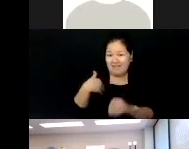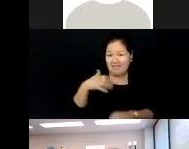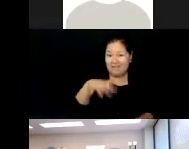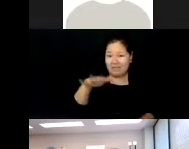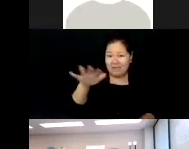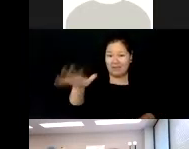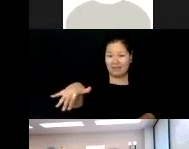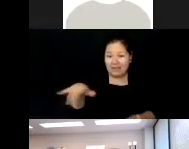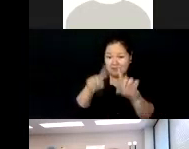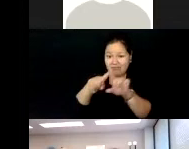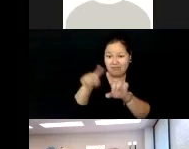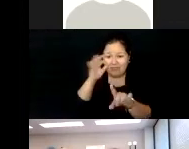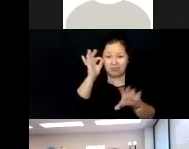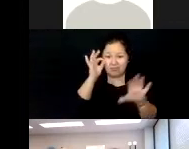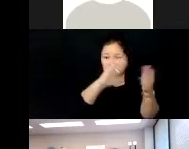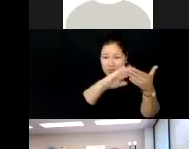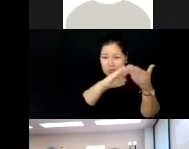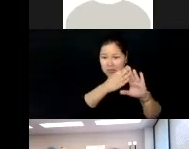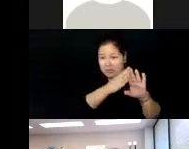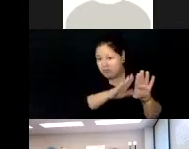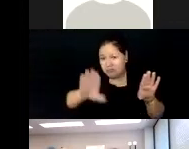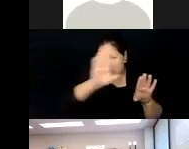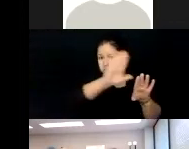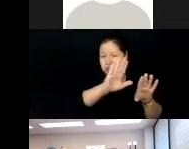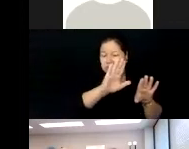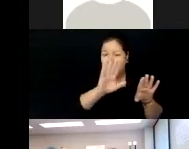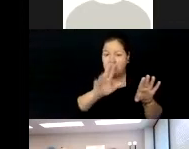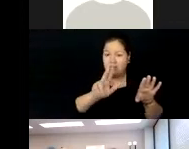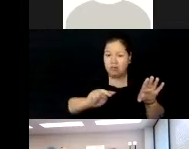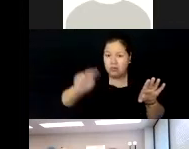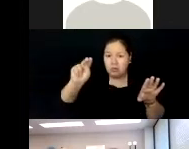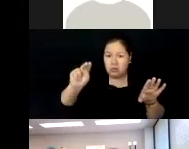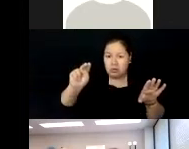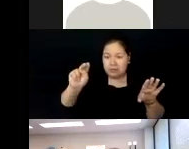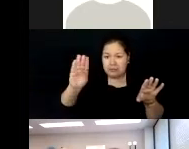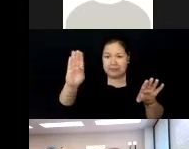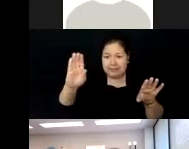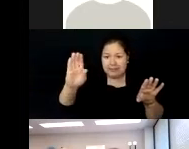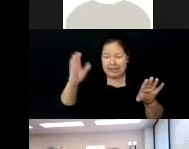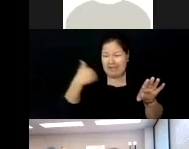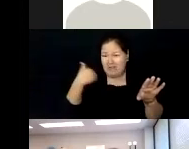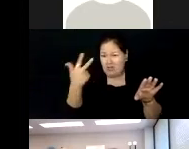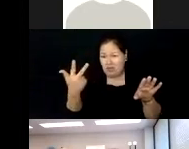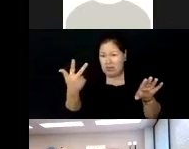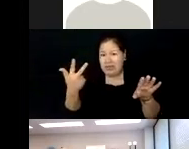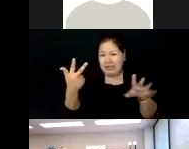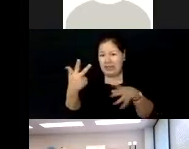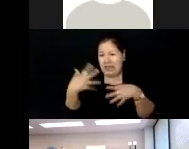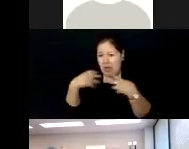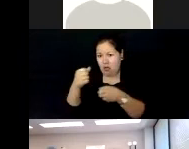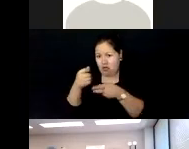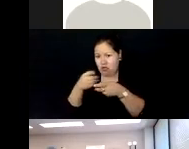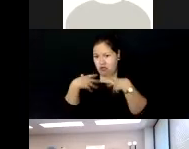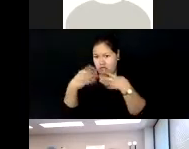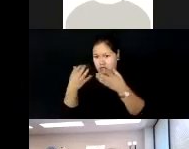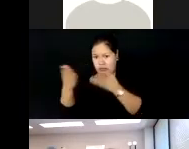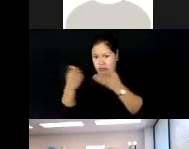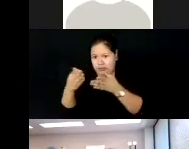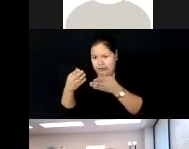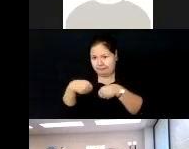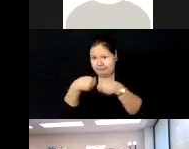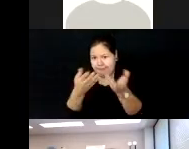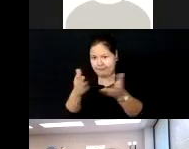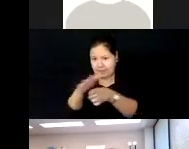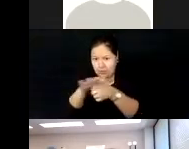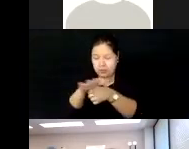First Nations community across our three health service delivery areas across the Northwest, the